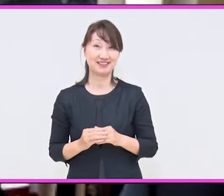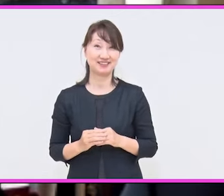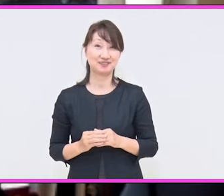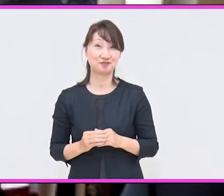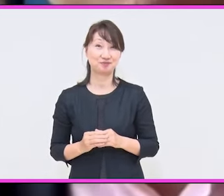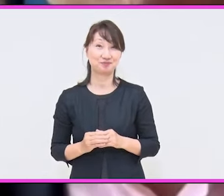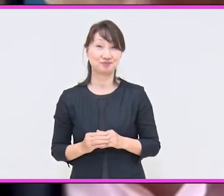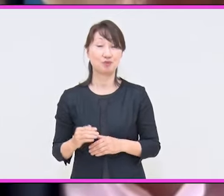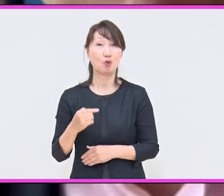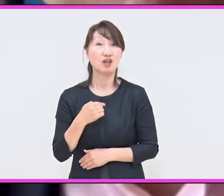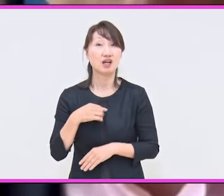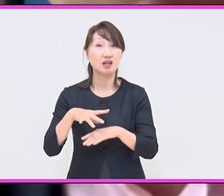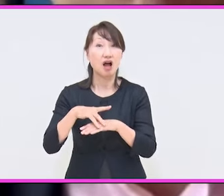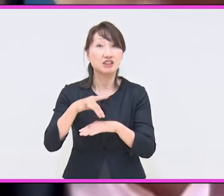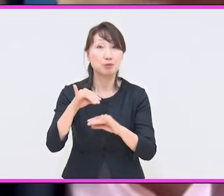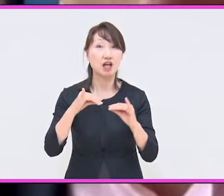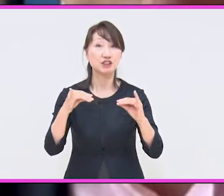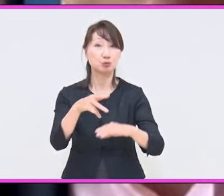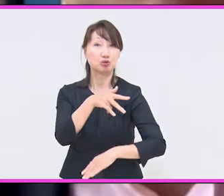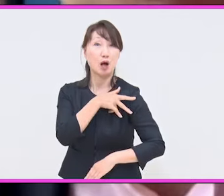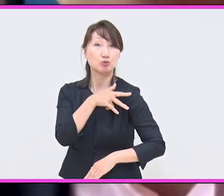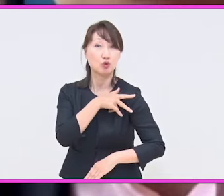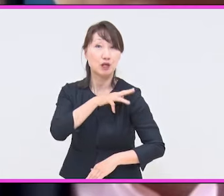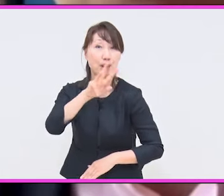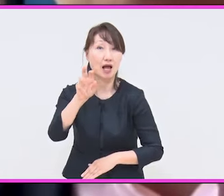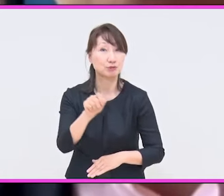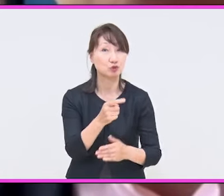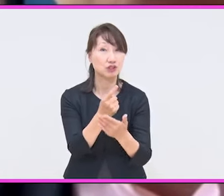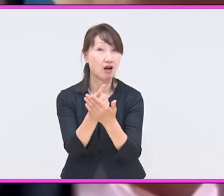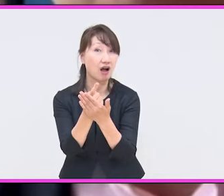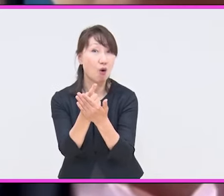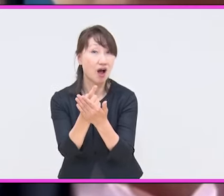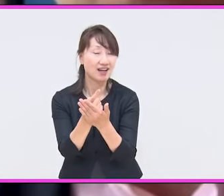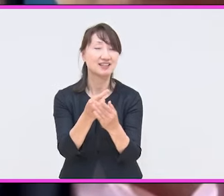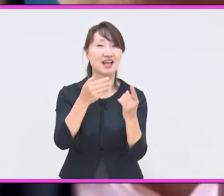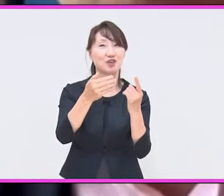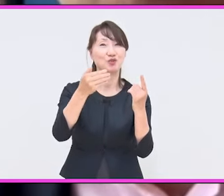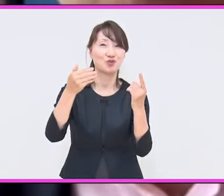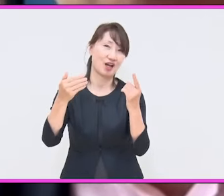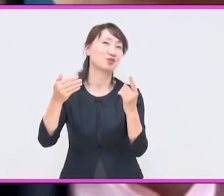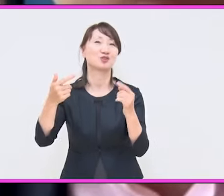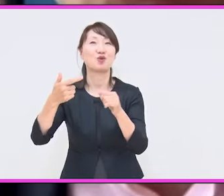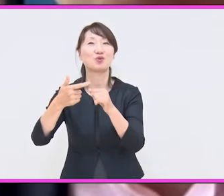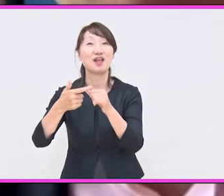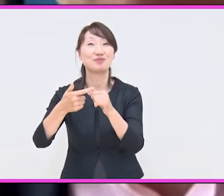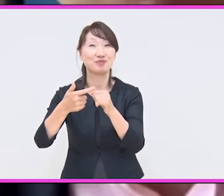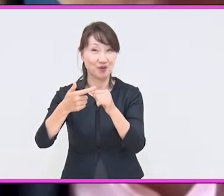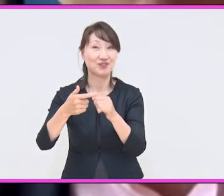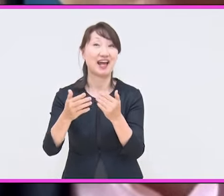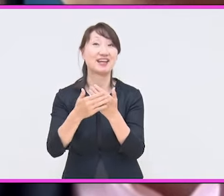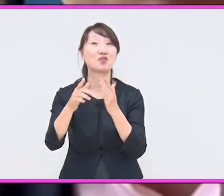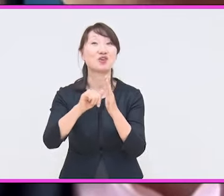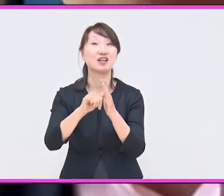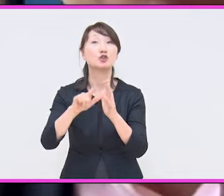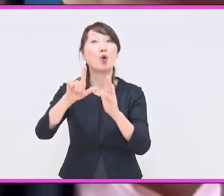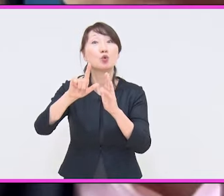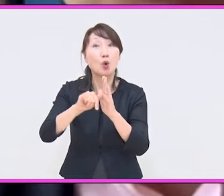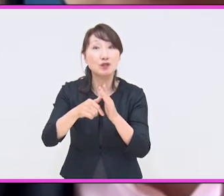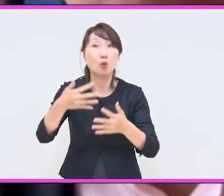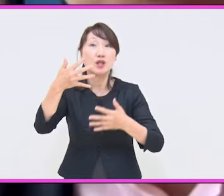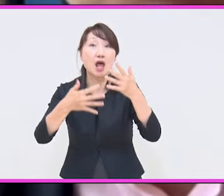When I attended my first Paralympic Games in Atlanta in 1996, there was just 1 hour of TV